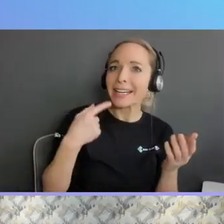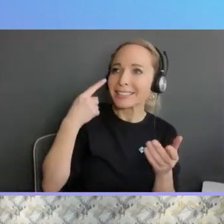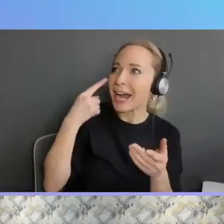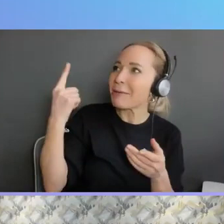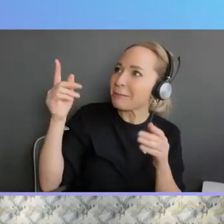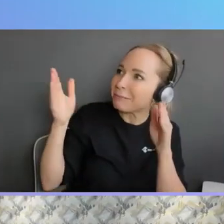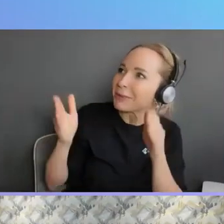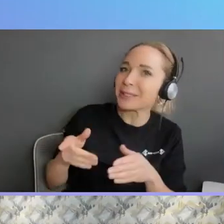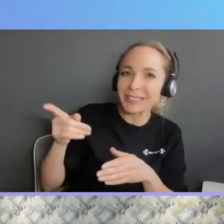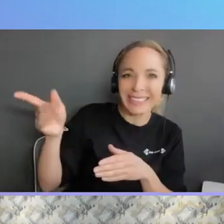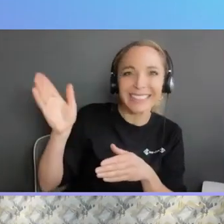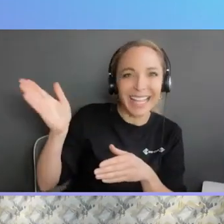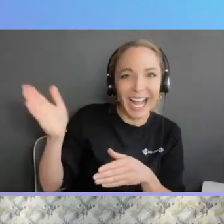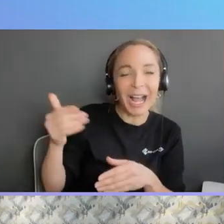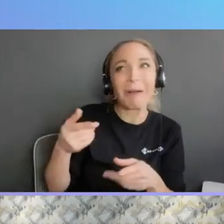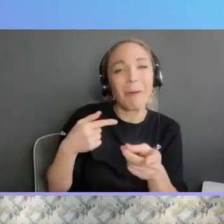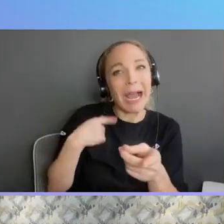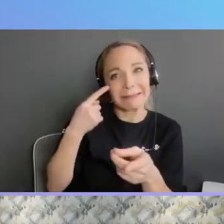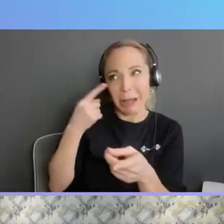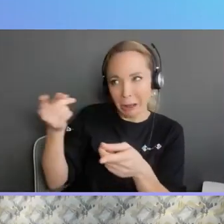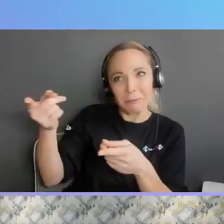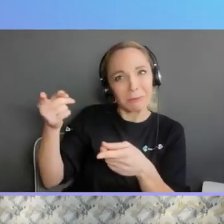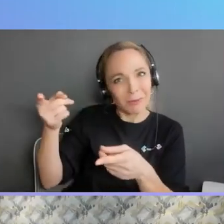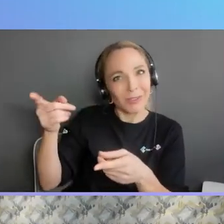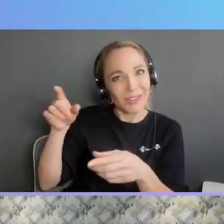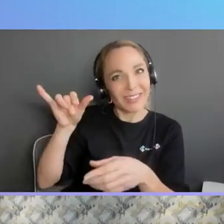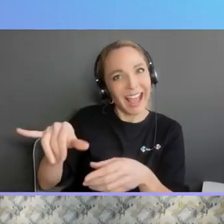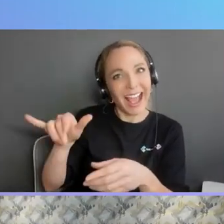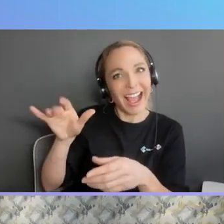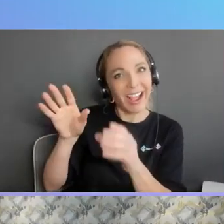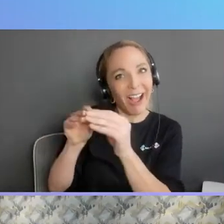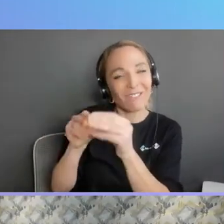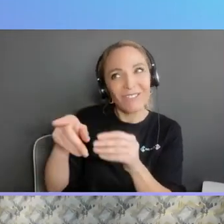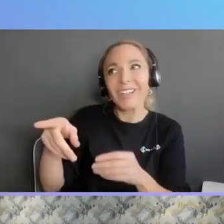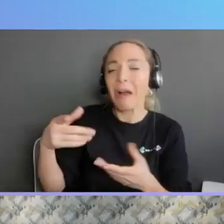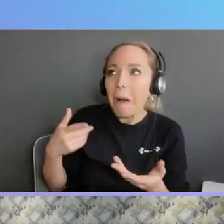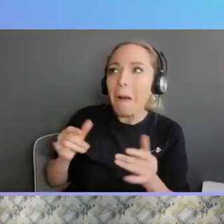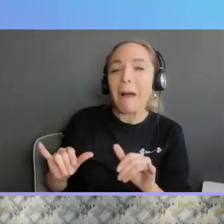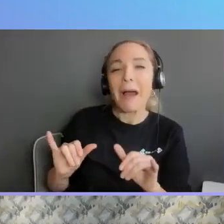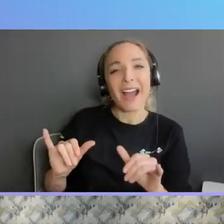I saw you other day on the conference. We are all connected. We learn a lot from each